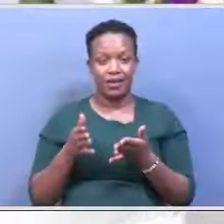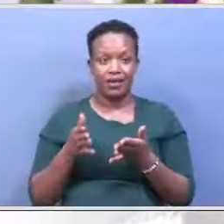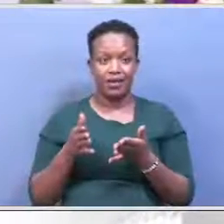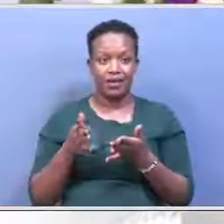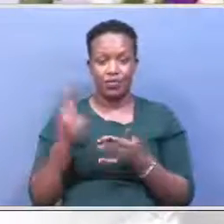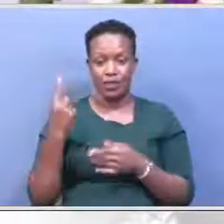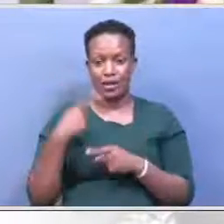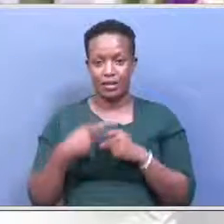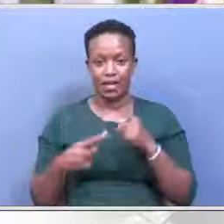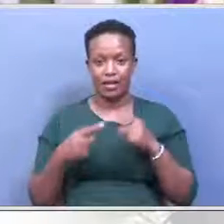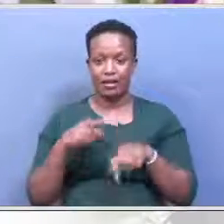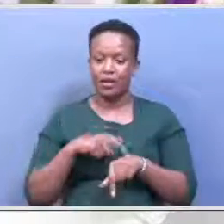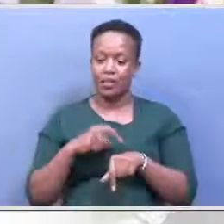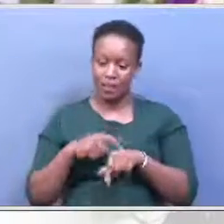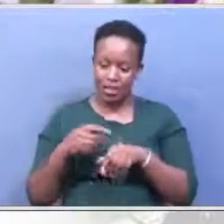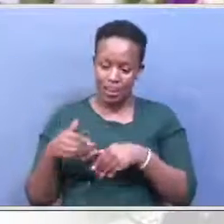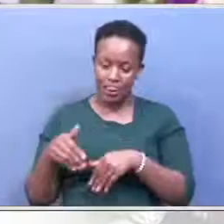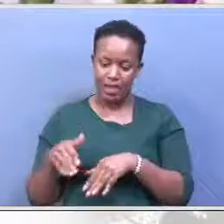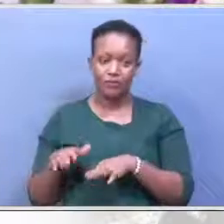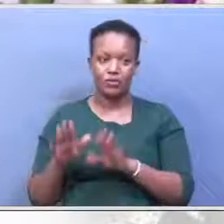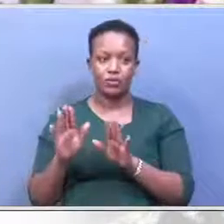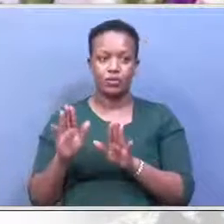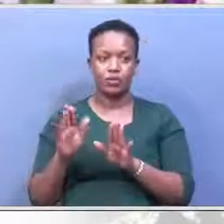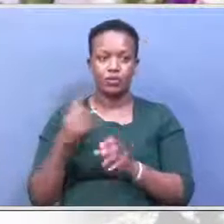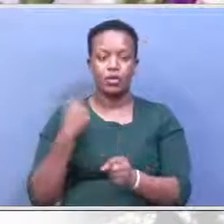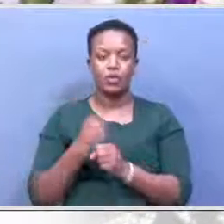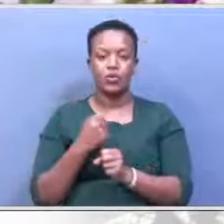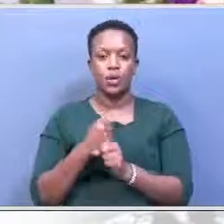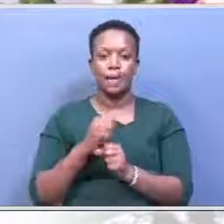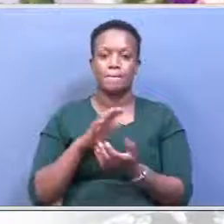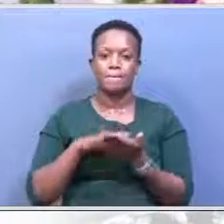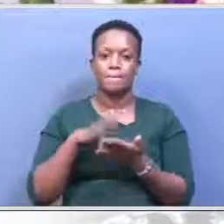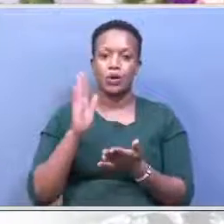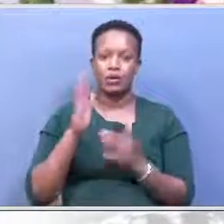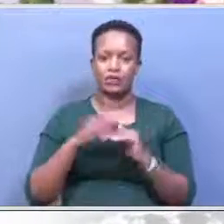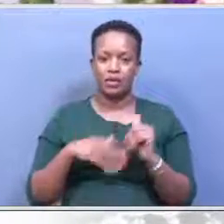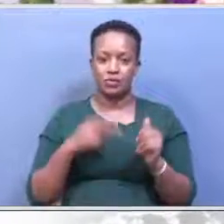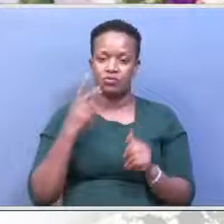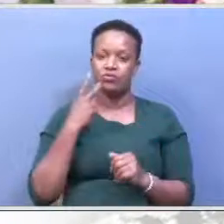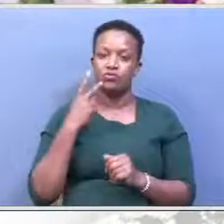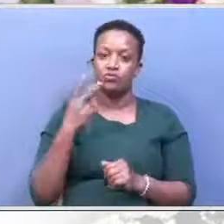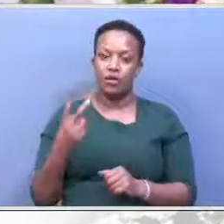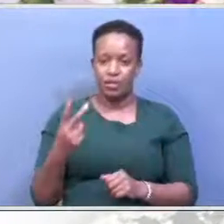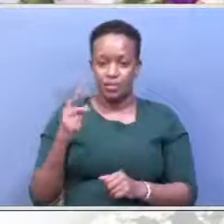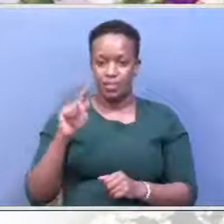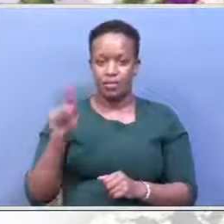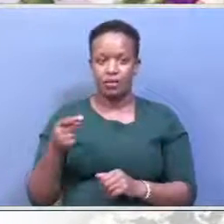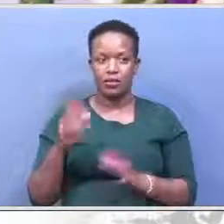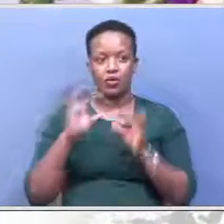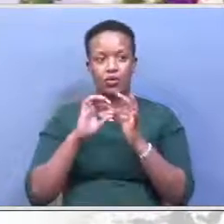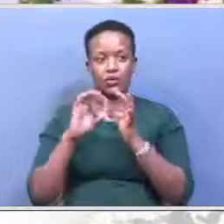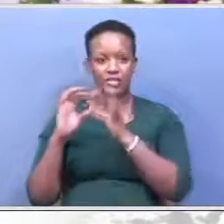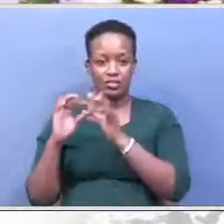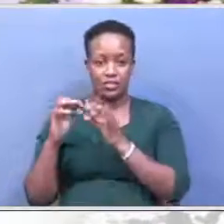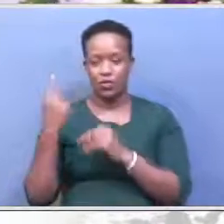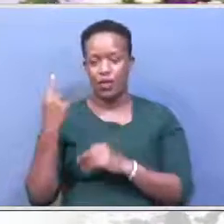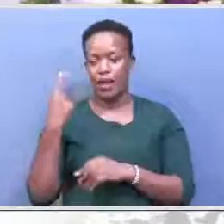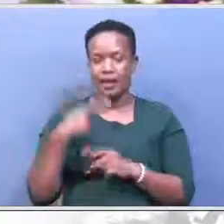By the time we left, we are doing more than 200,000 connections a year.